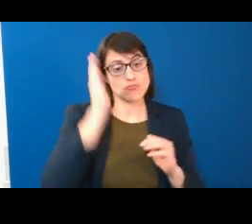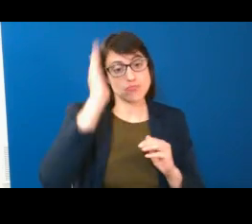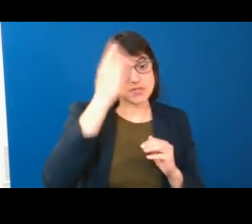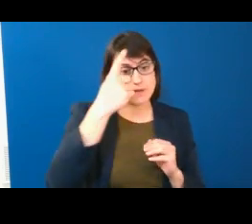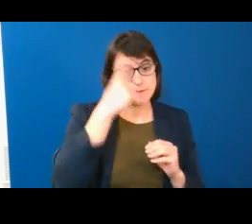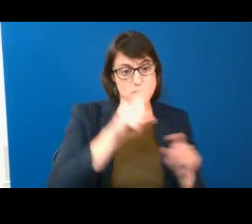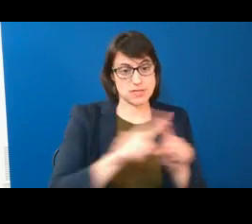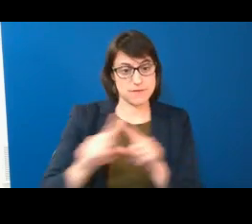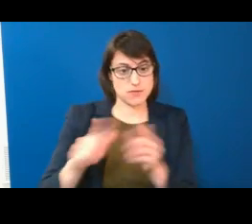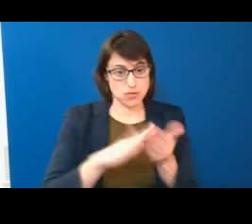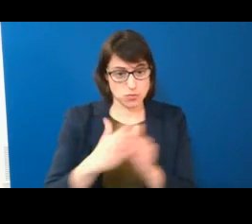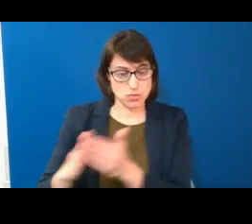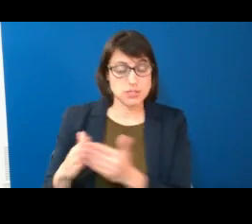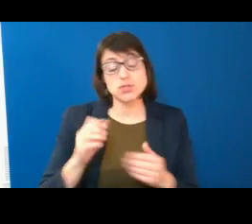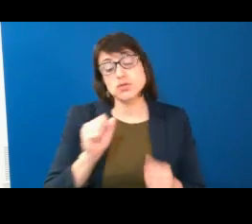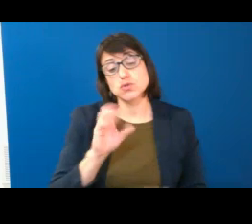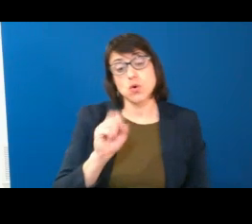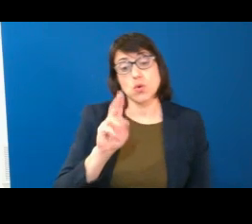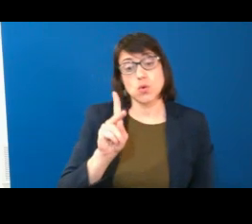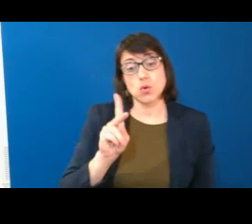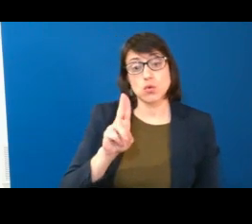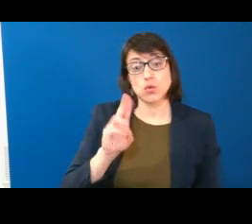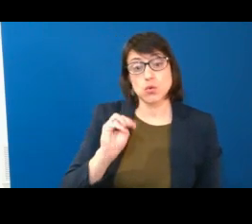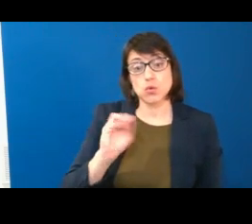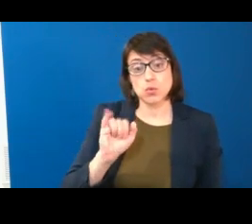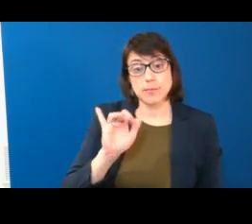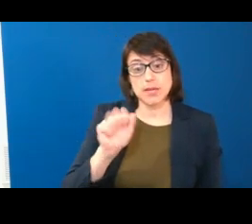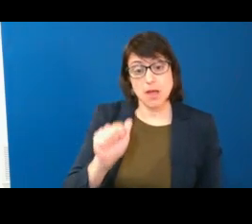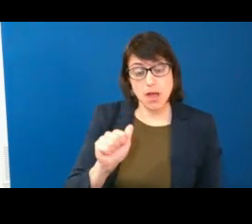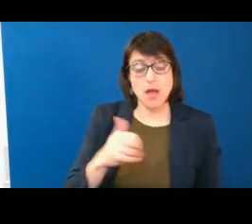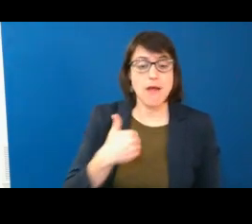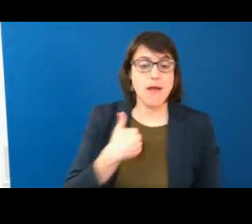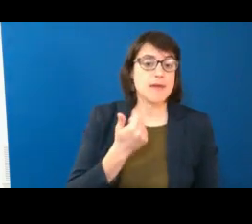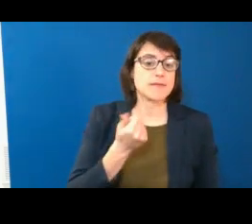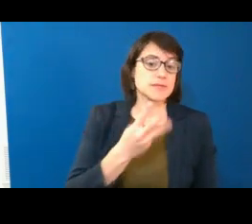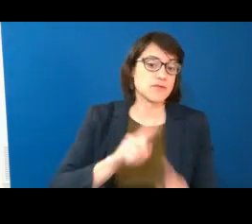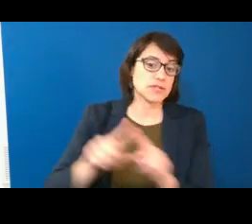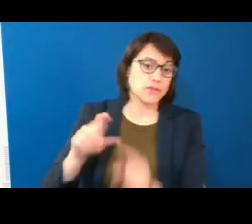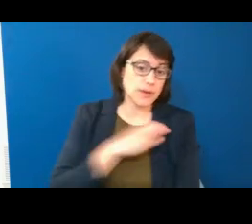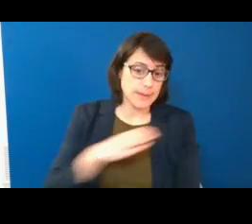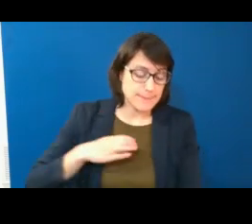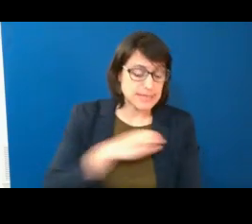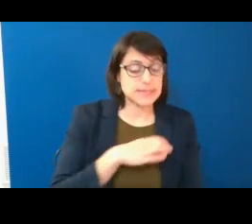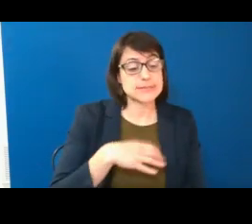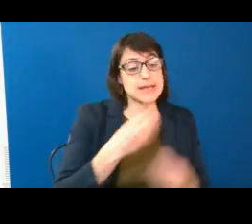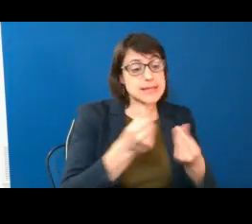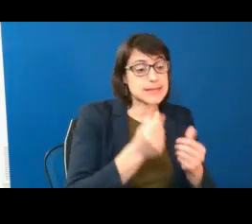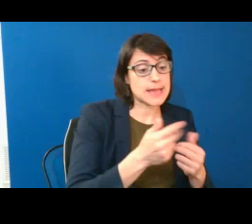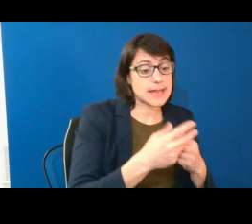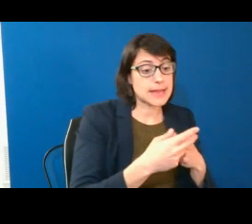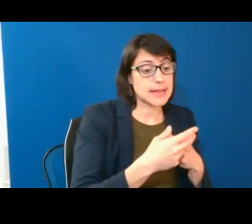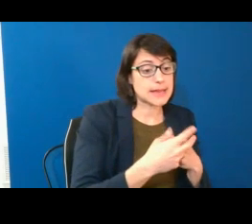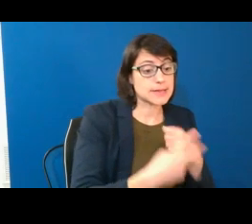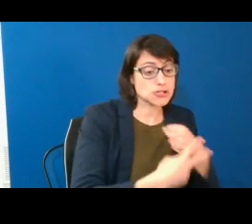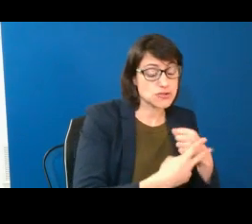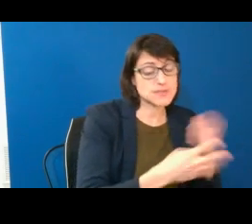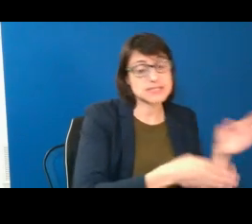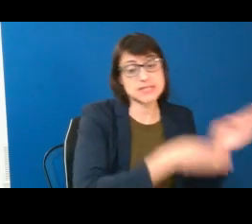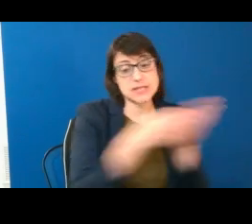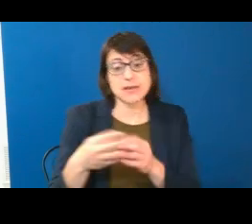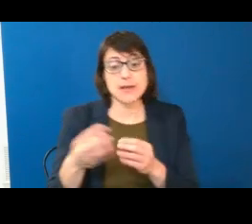have various committees, the Land Conservancy, Land Repatriation, things like that, going and presenting at those committees,